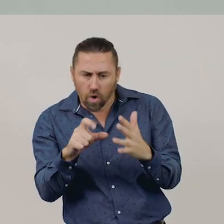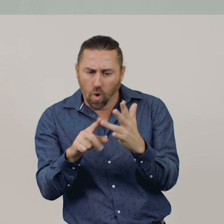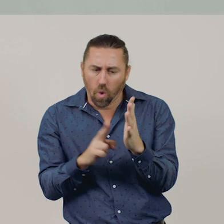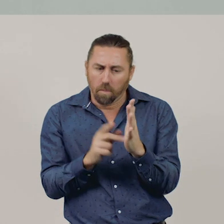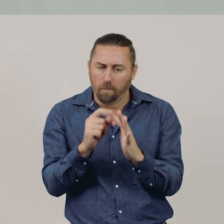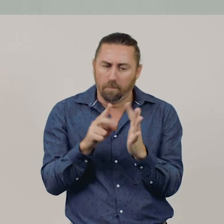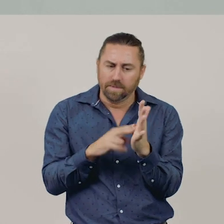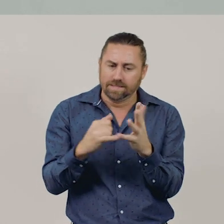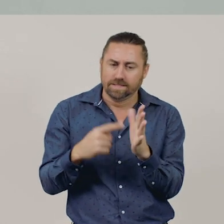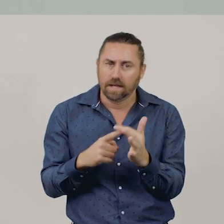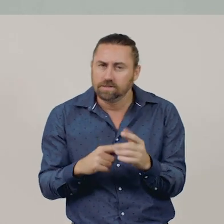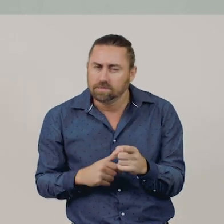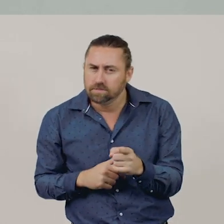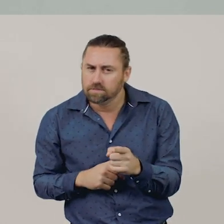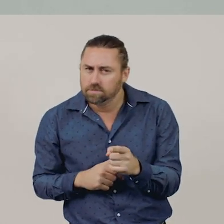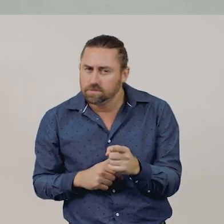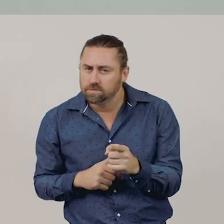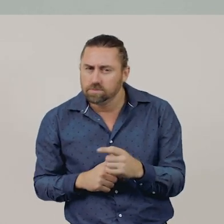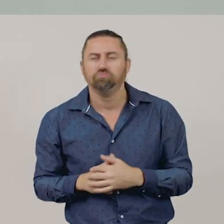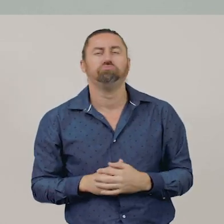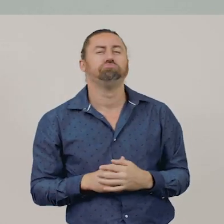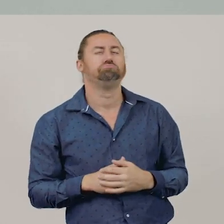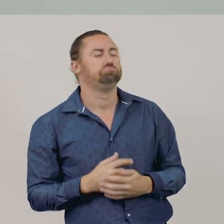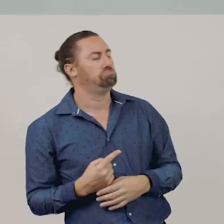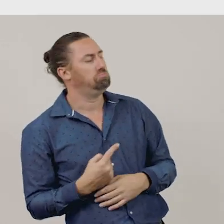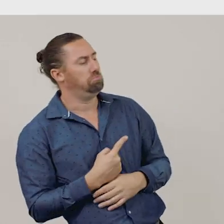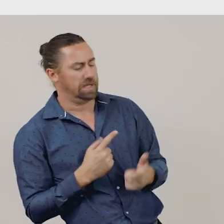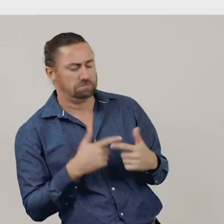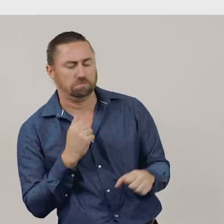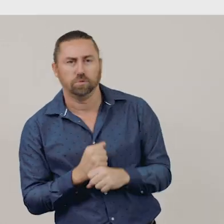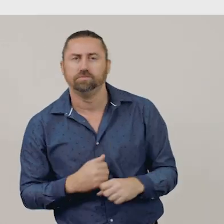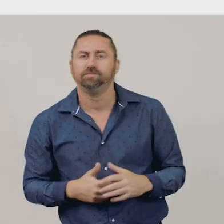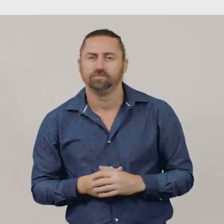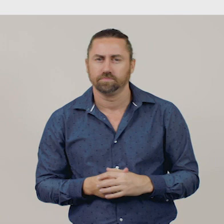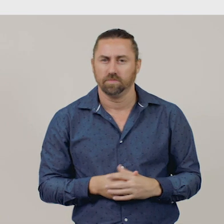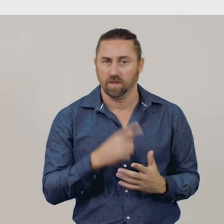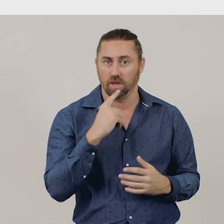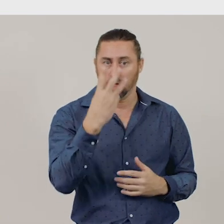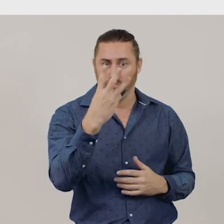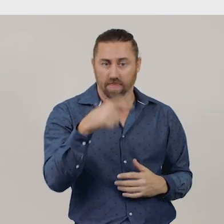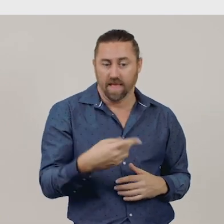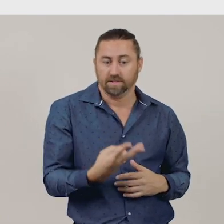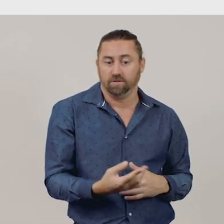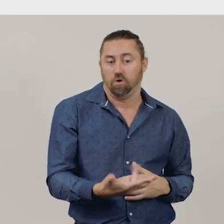before? Let's have a look at an example together. Let's multiply